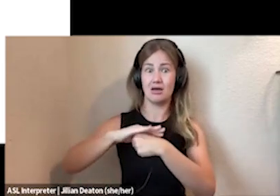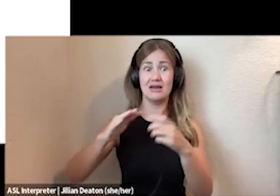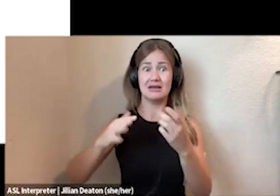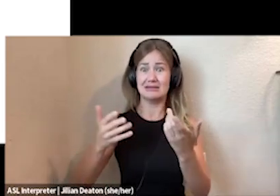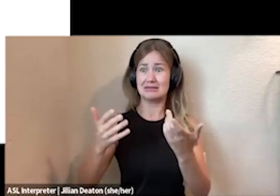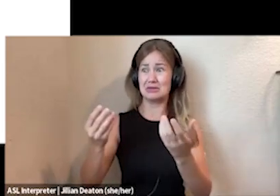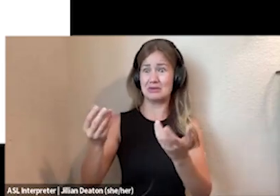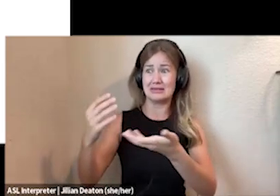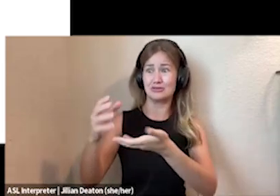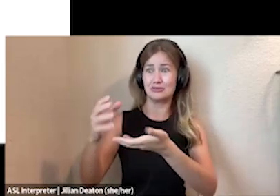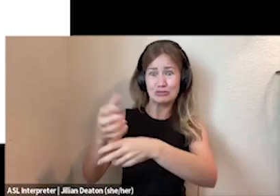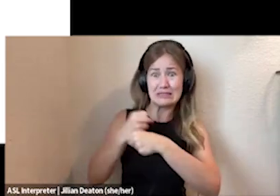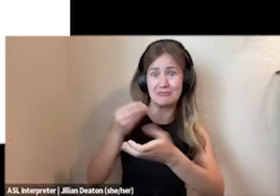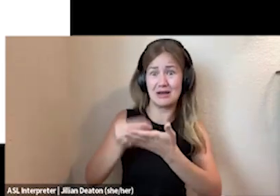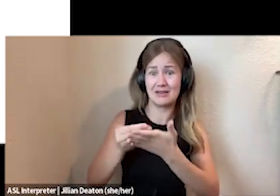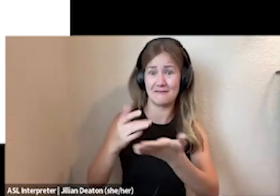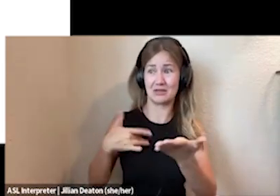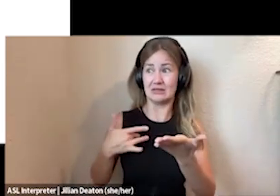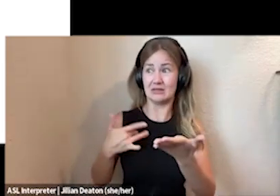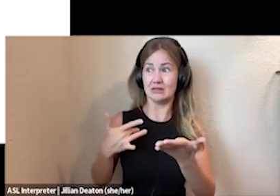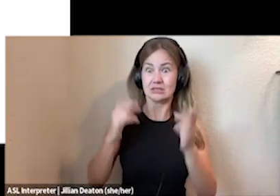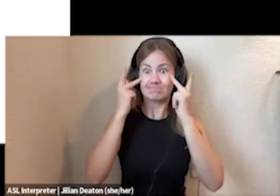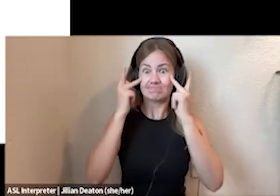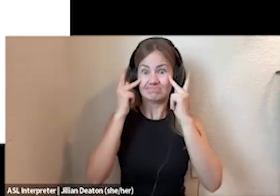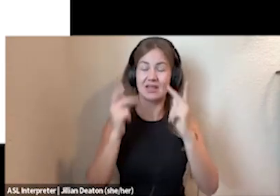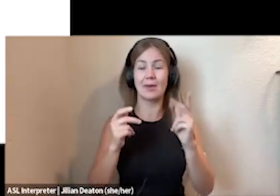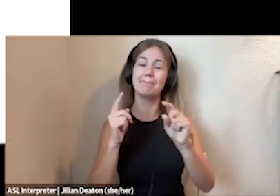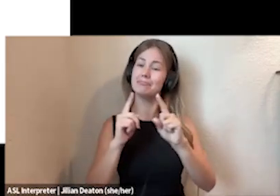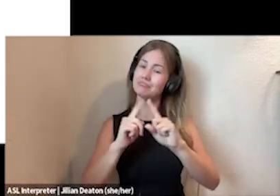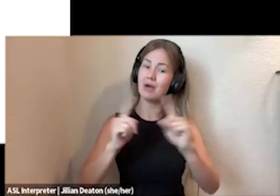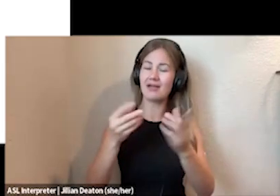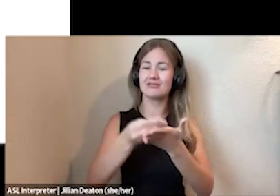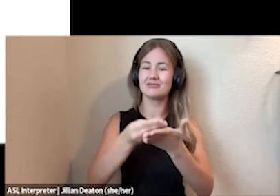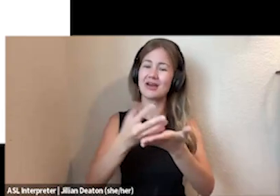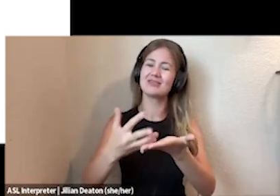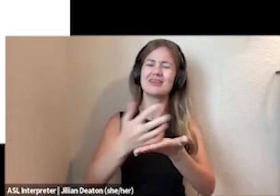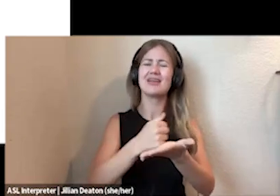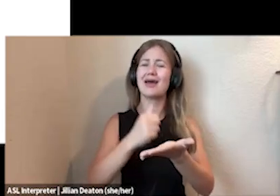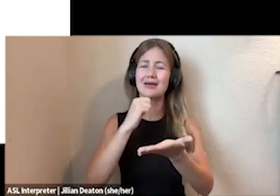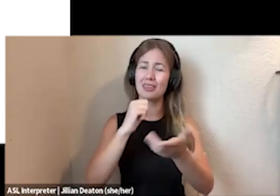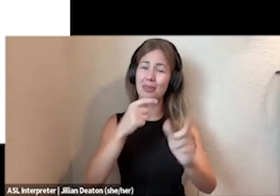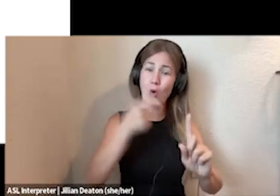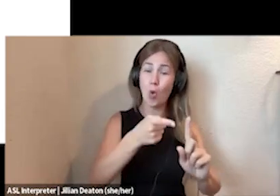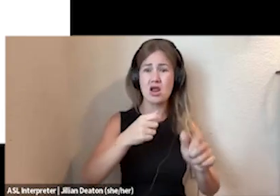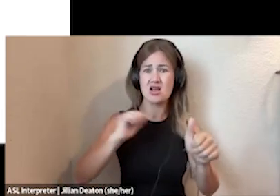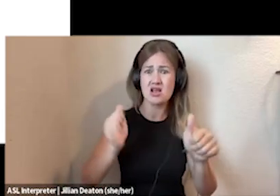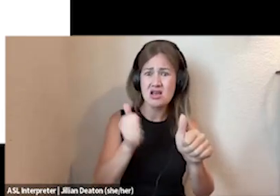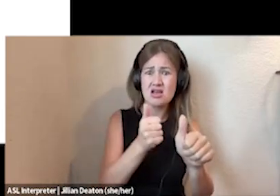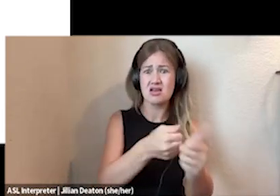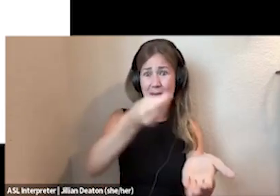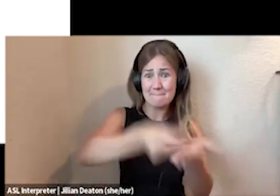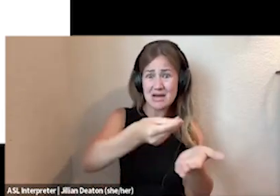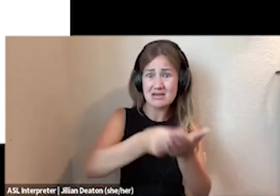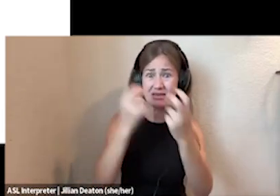and relentless. But effective fundraising is not about chasing every dollar. It really is about being